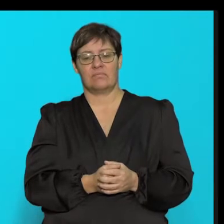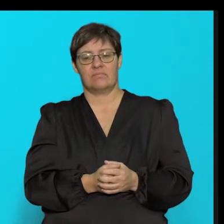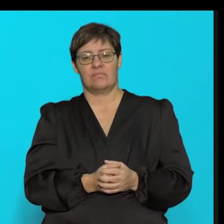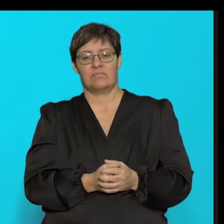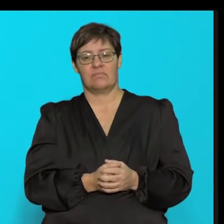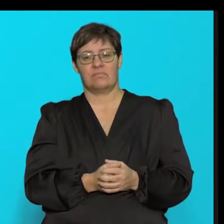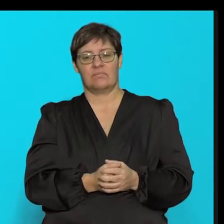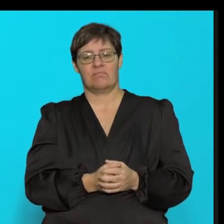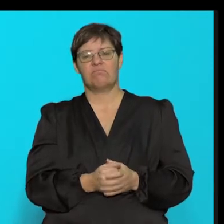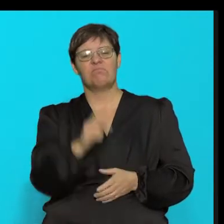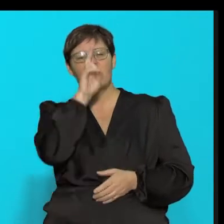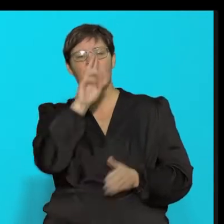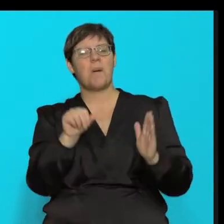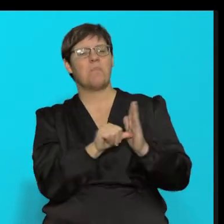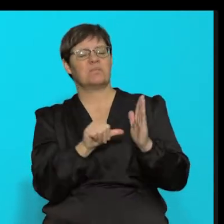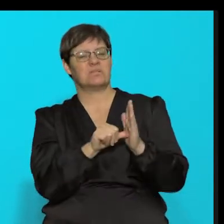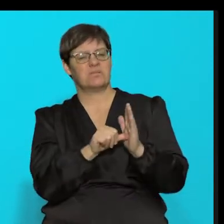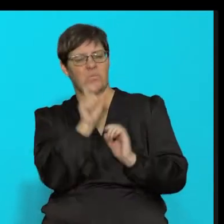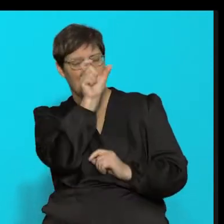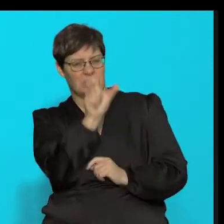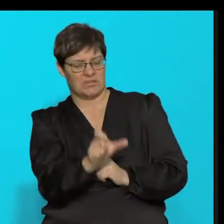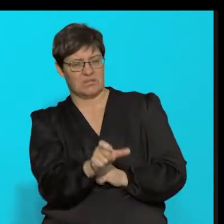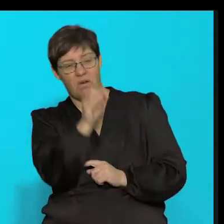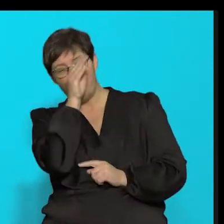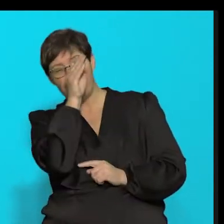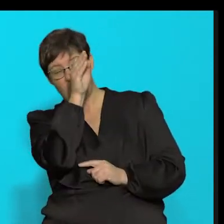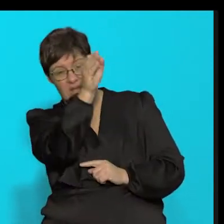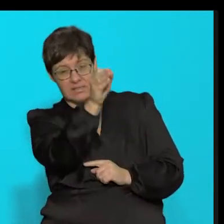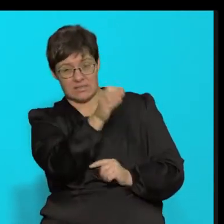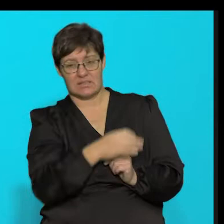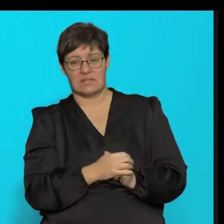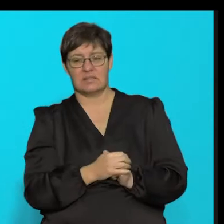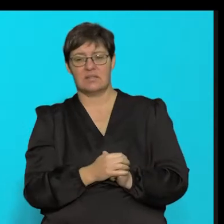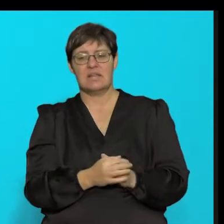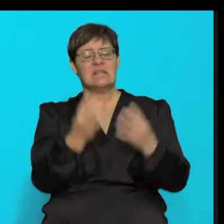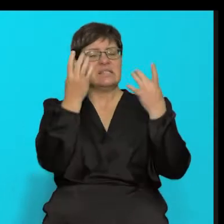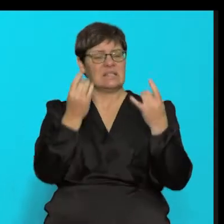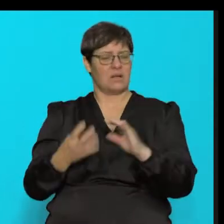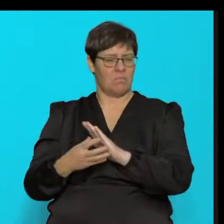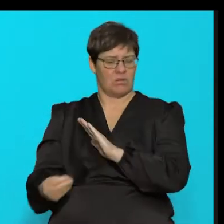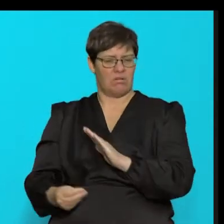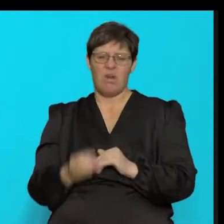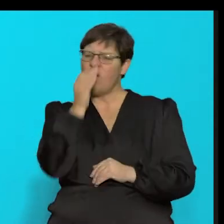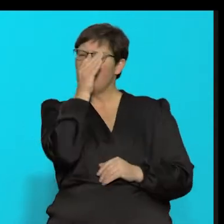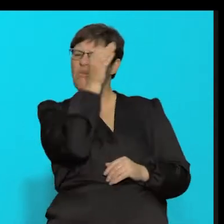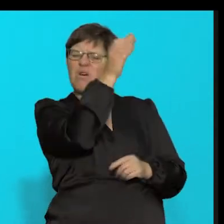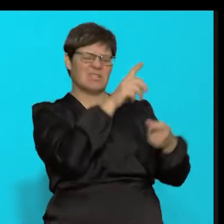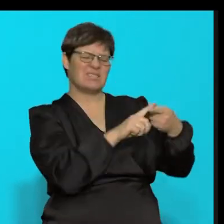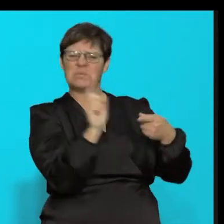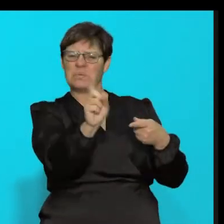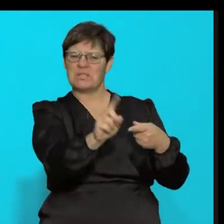so let's look at some of the keywords: forecasting and statistical model. What is